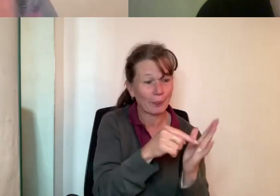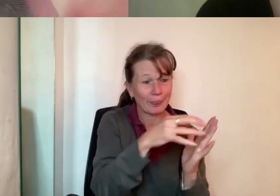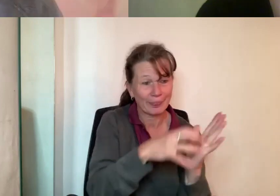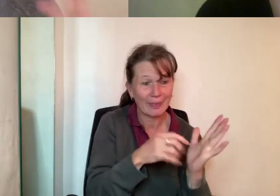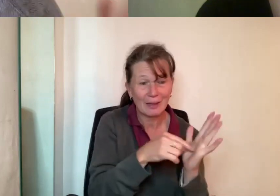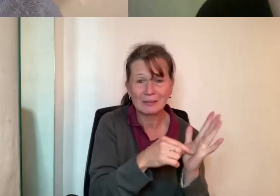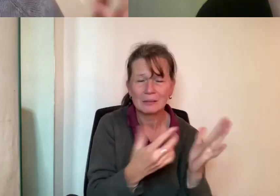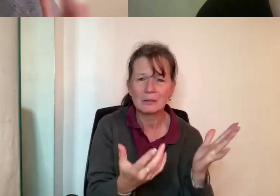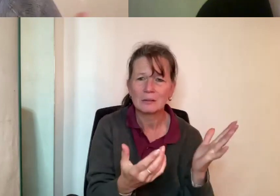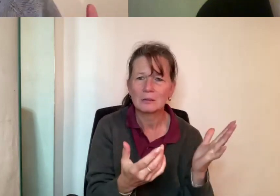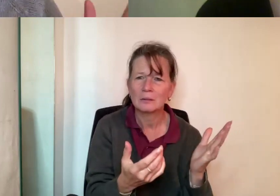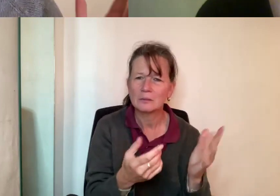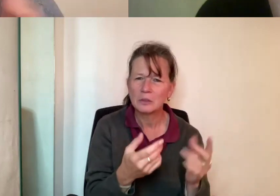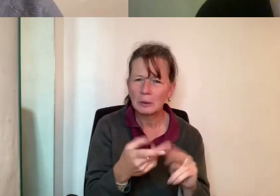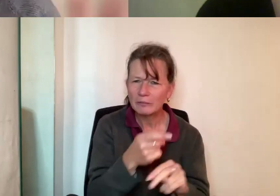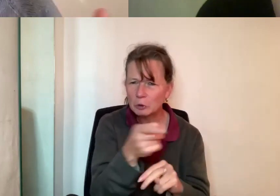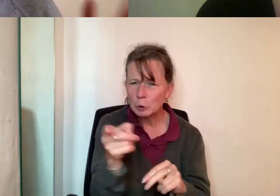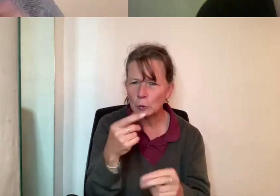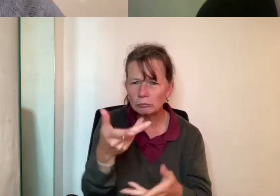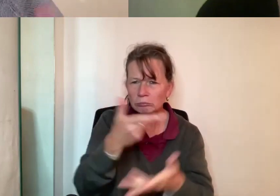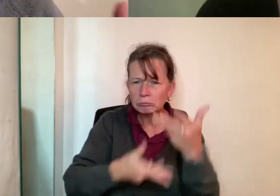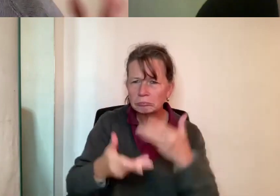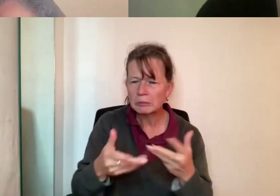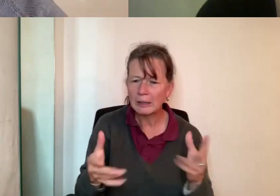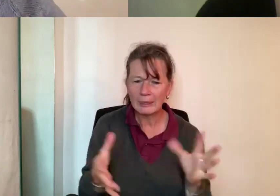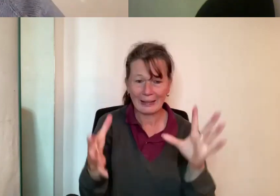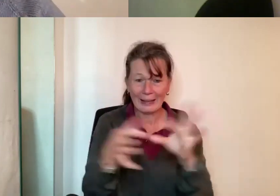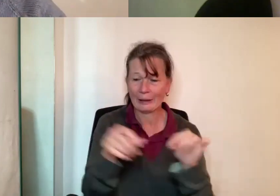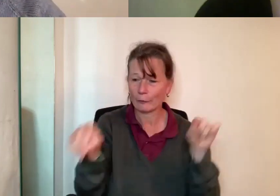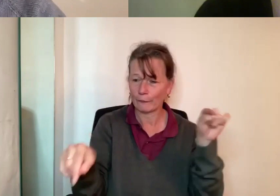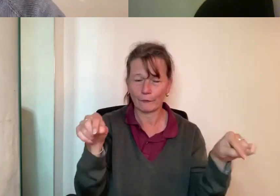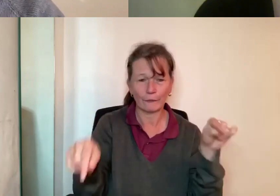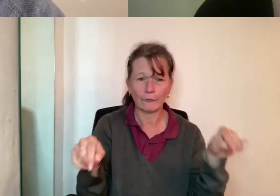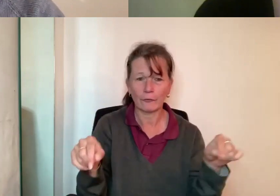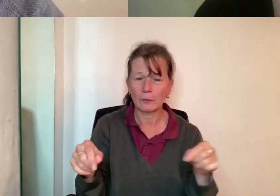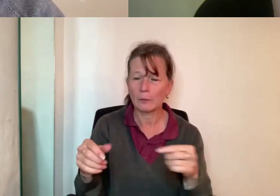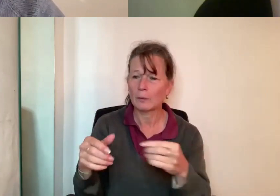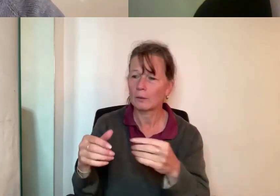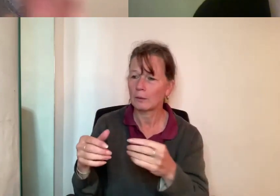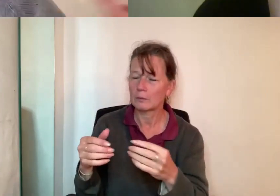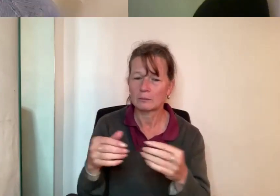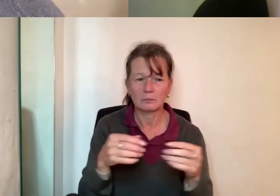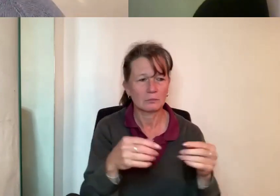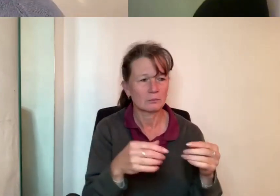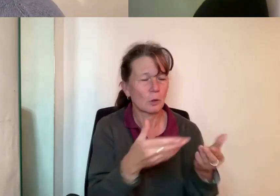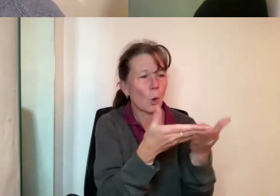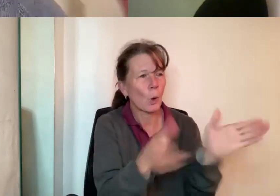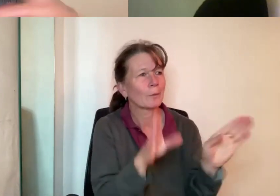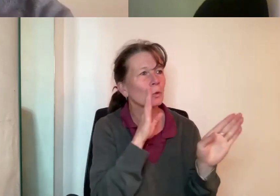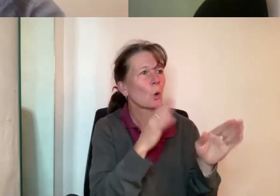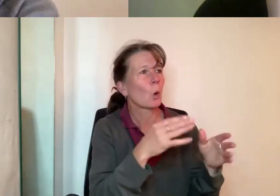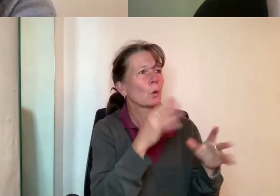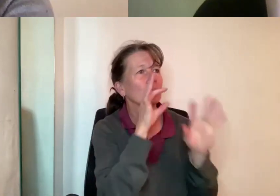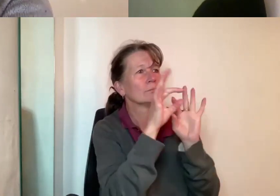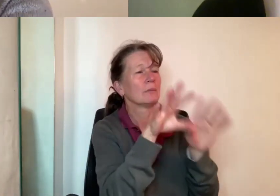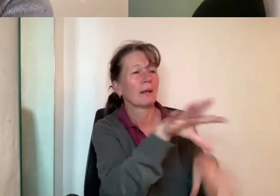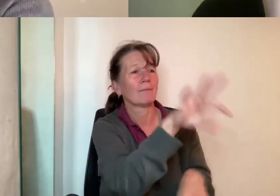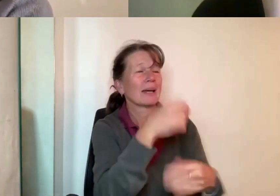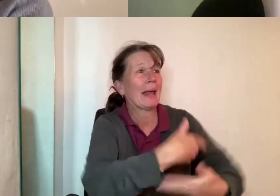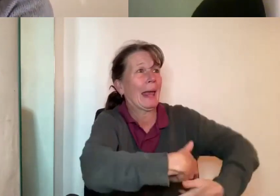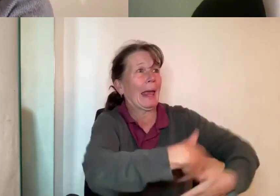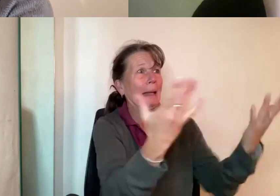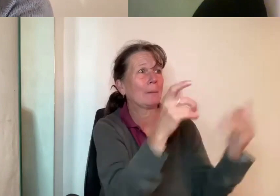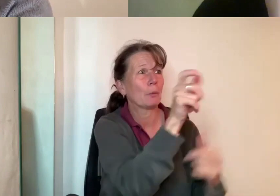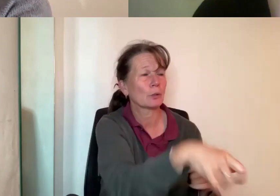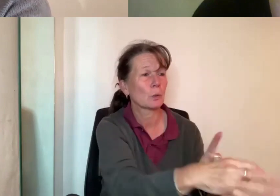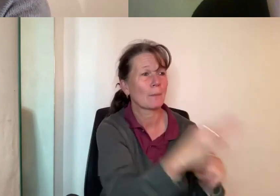Yeah, tell me a little bit about what the link has been between those two things of being accessible and diverse and running